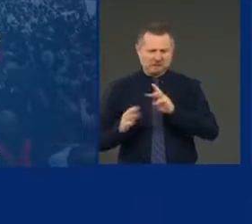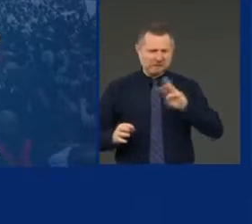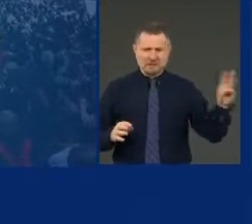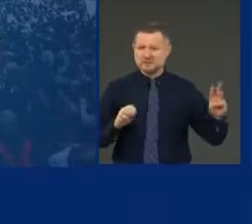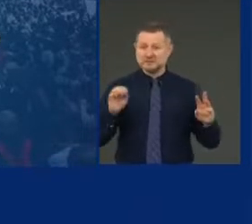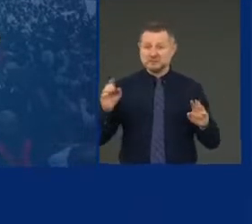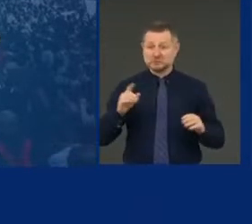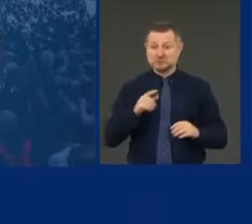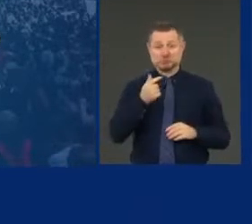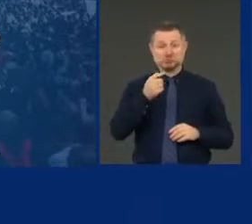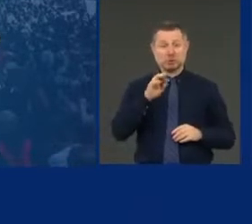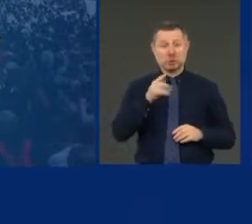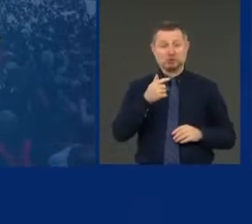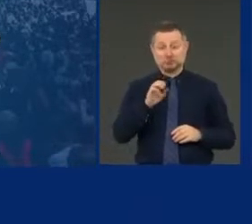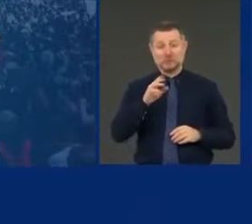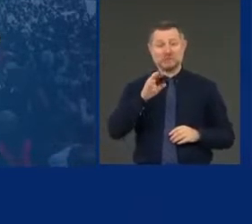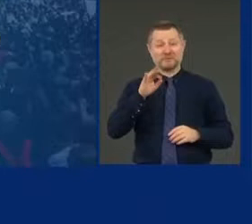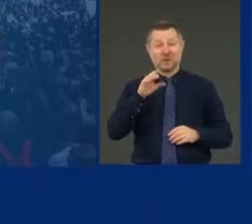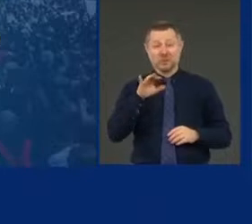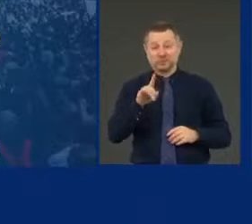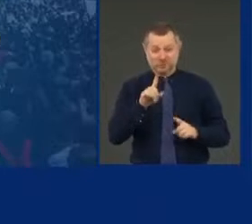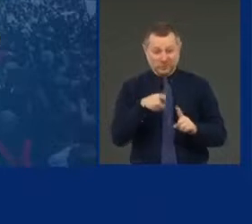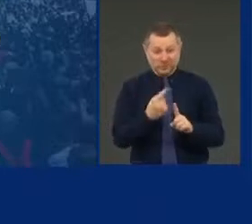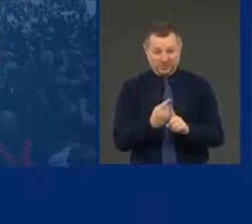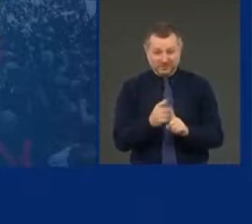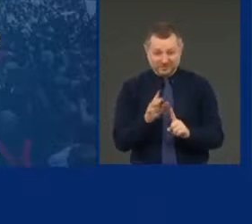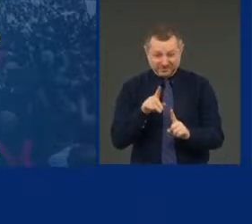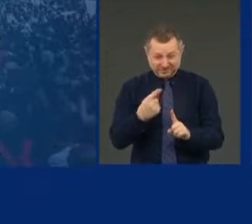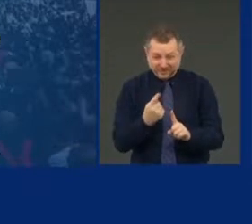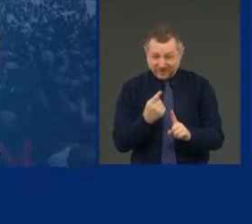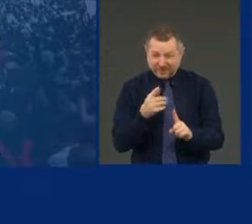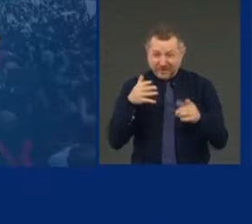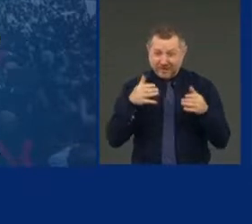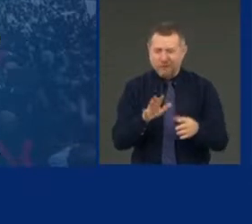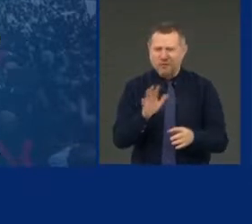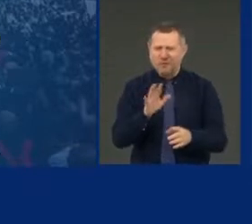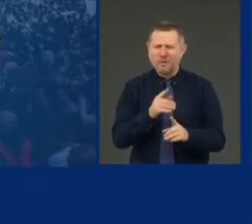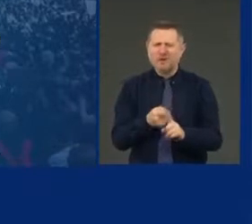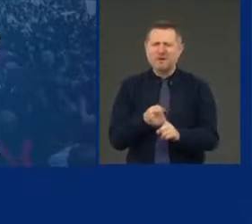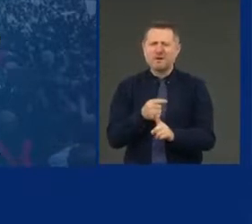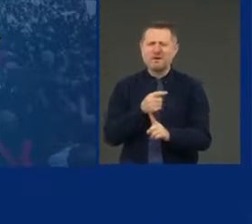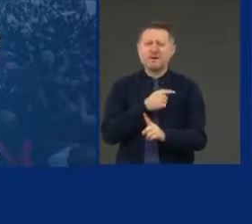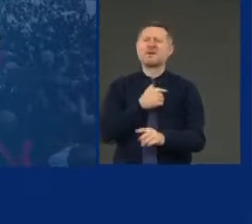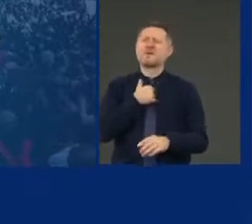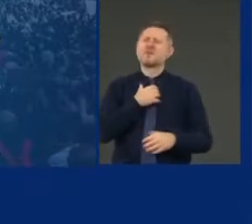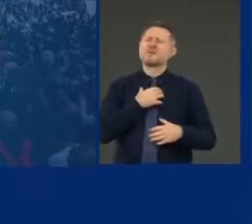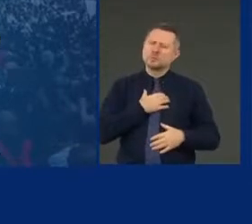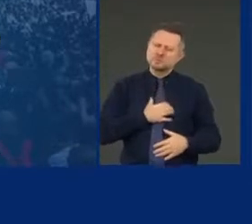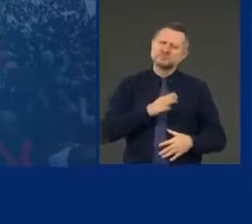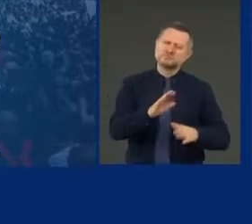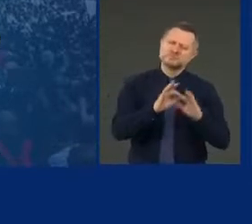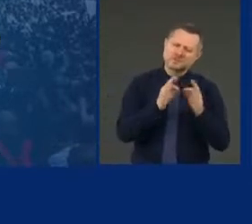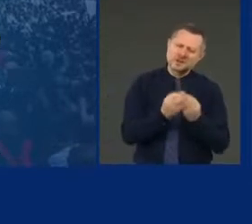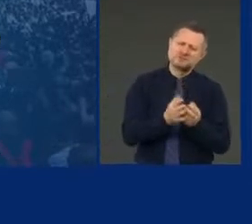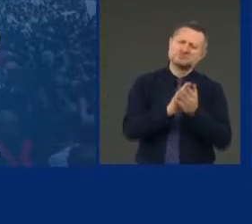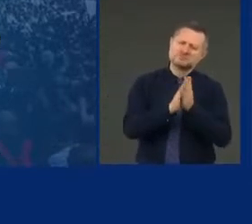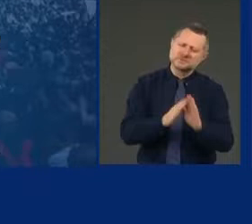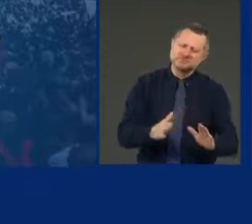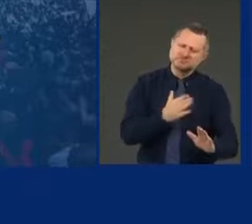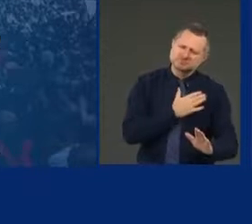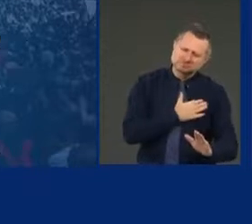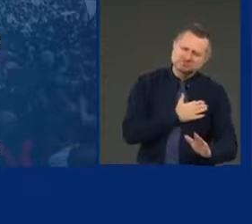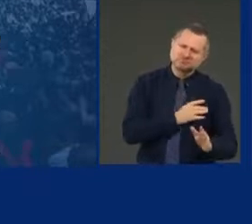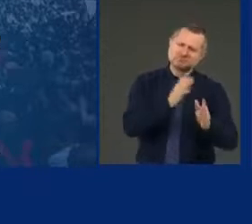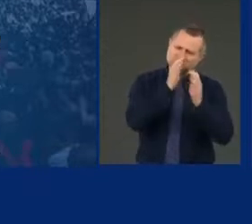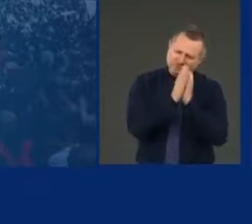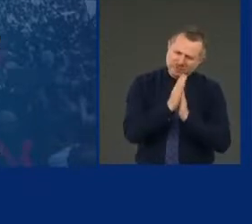about George Floyd, and we wish his family peace, and they're in our thoughts and prayers. But we tend